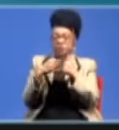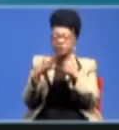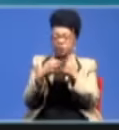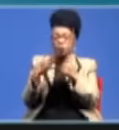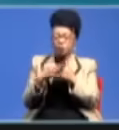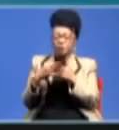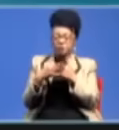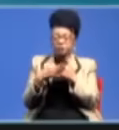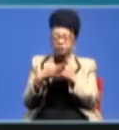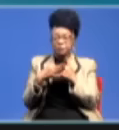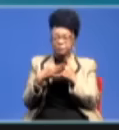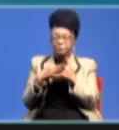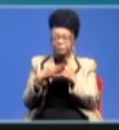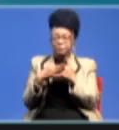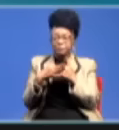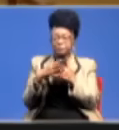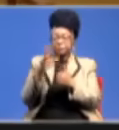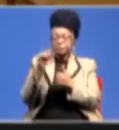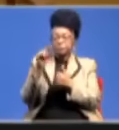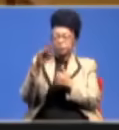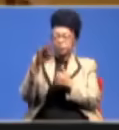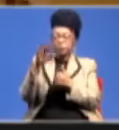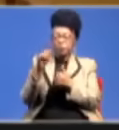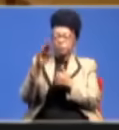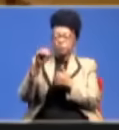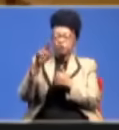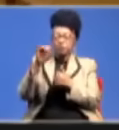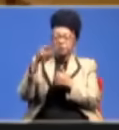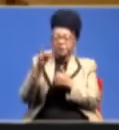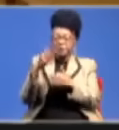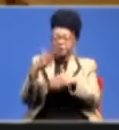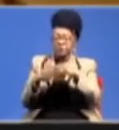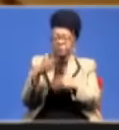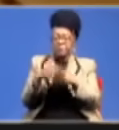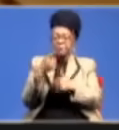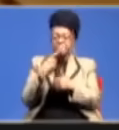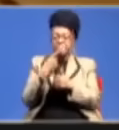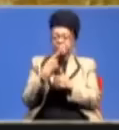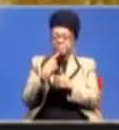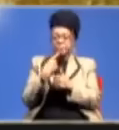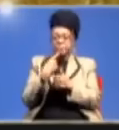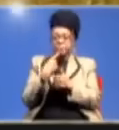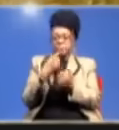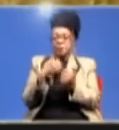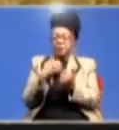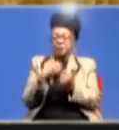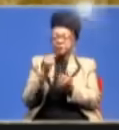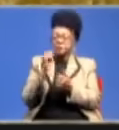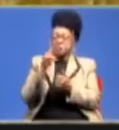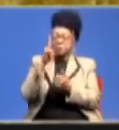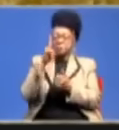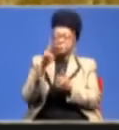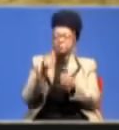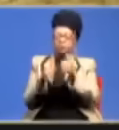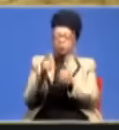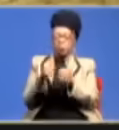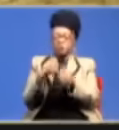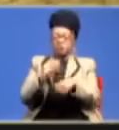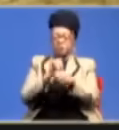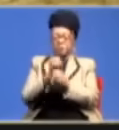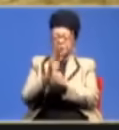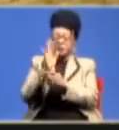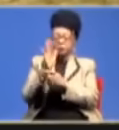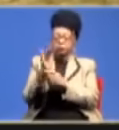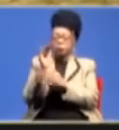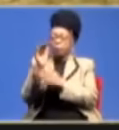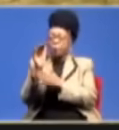August. Baxton Moshiri, a neighbor of the deceased, says he heard constant screams, prompting him to call his neighbors